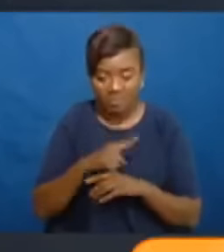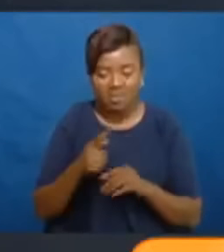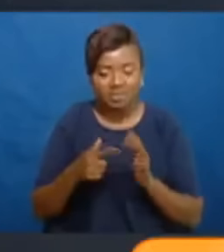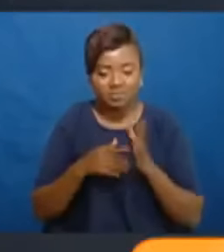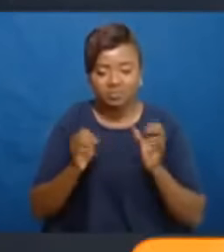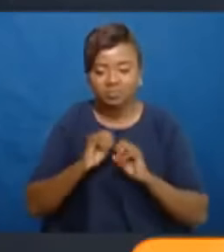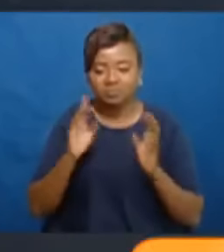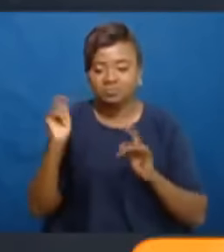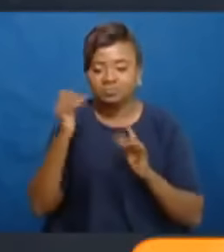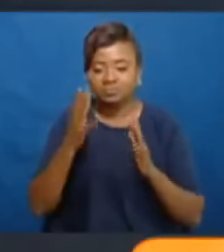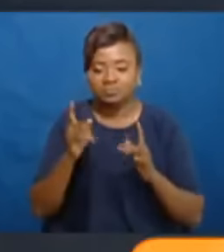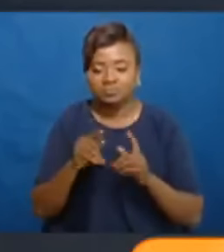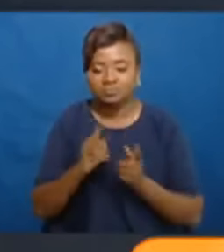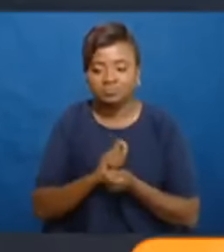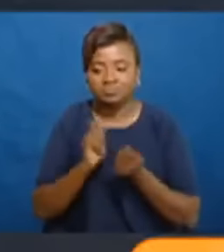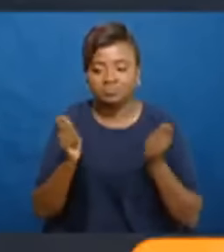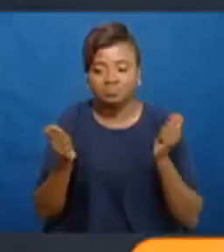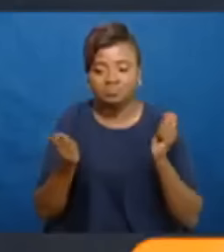for Kenya.